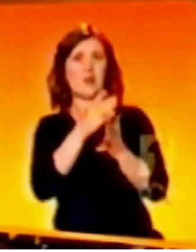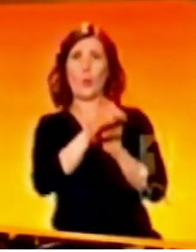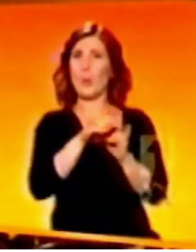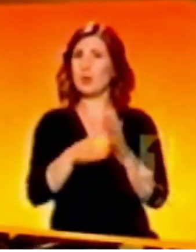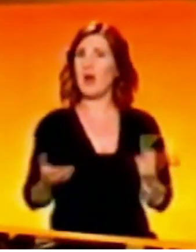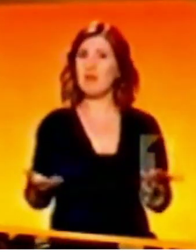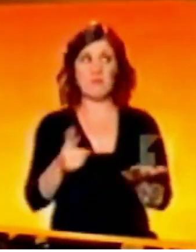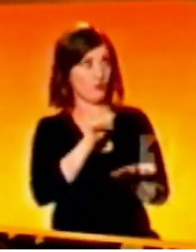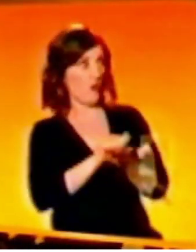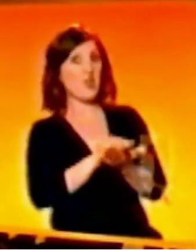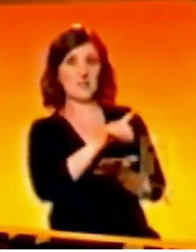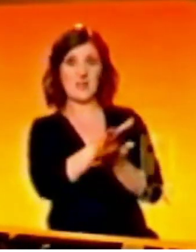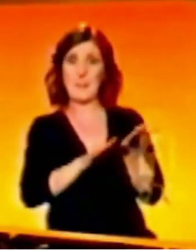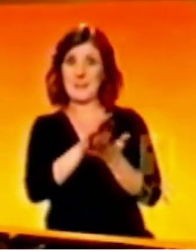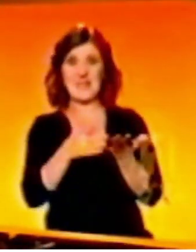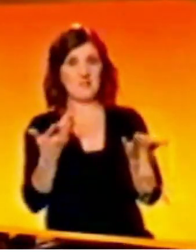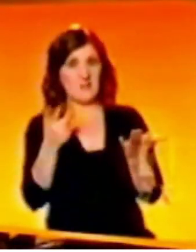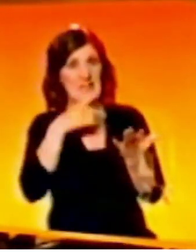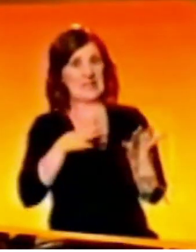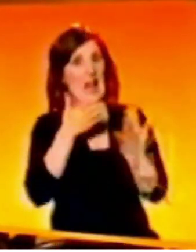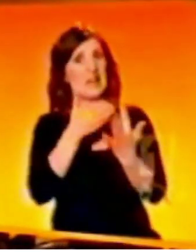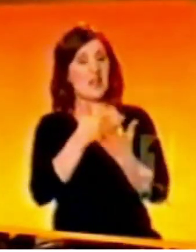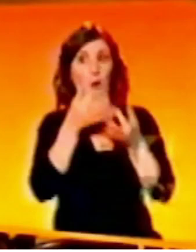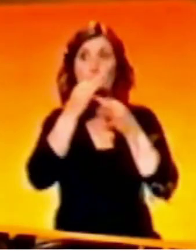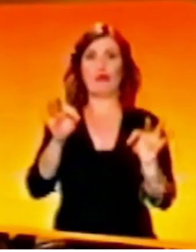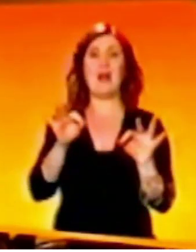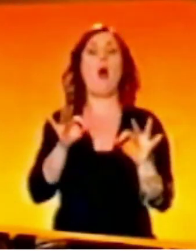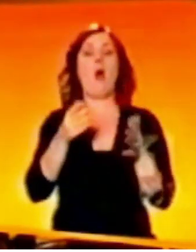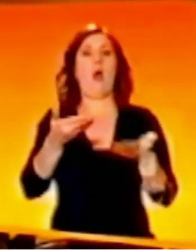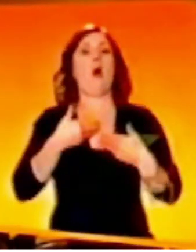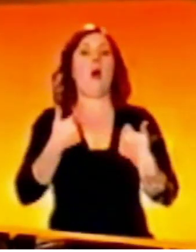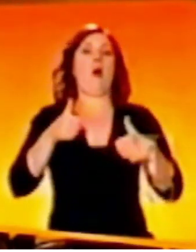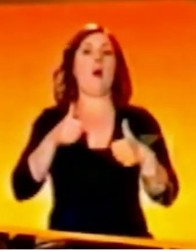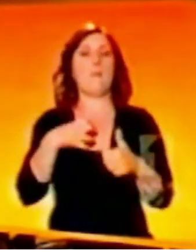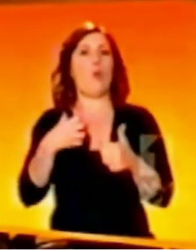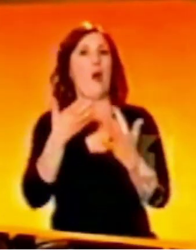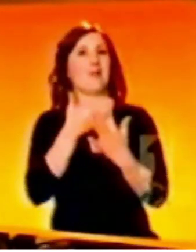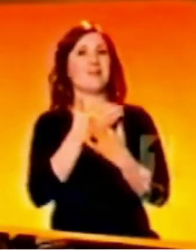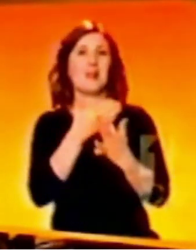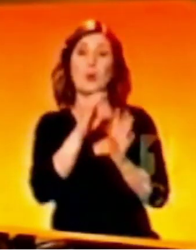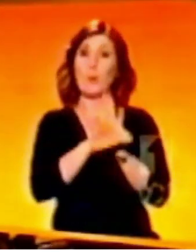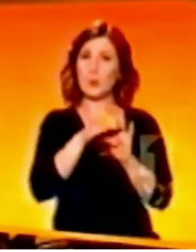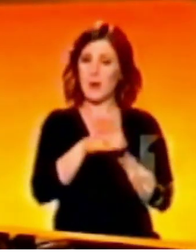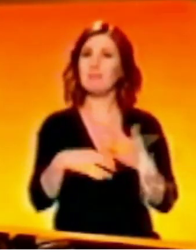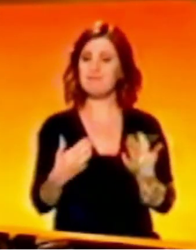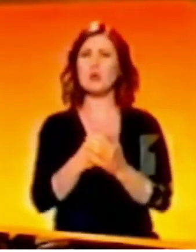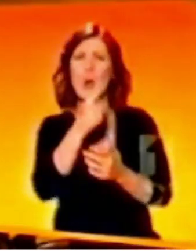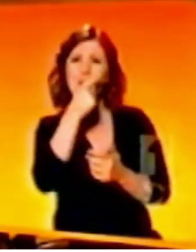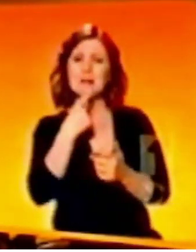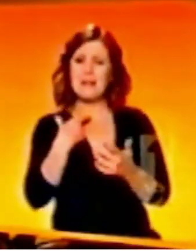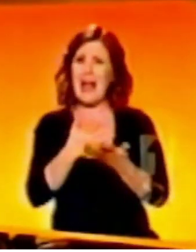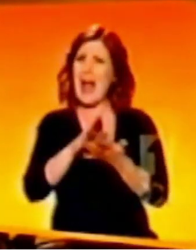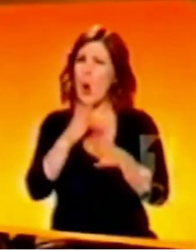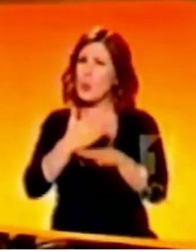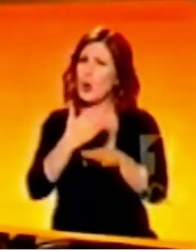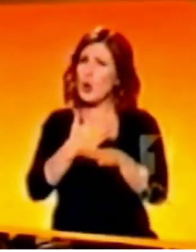access, isn't it? Money is access too. Exactly. Or if it's free, it becomes more accessible. Exactly. Okay, can you tell us how this works? First thing is